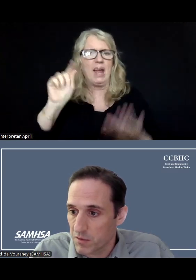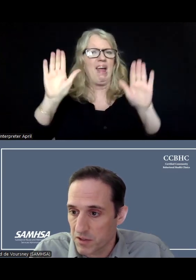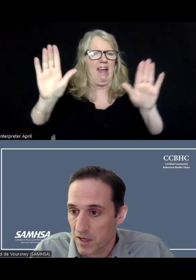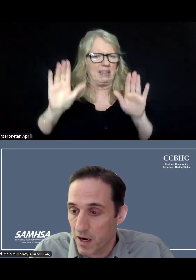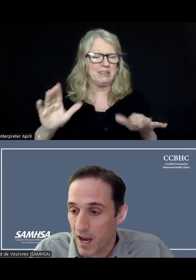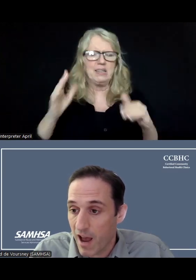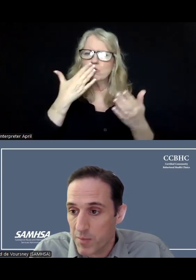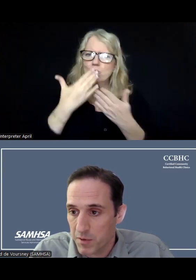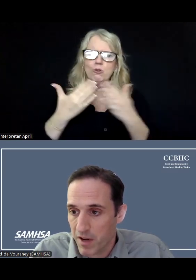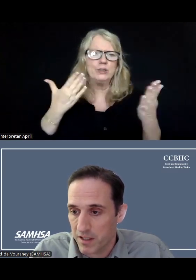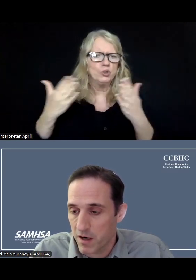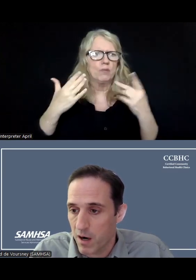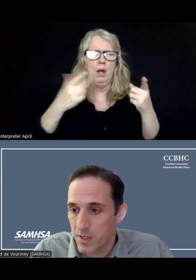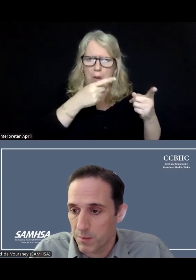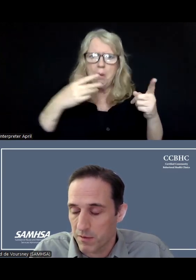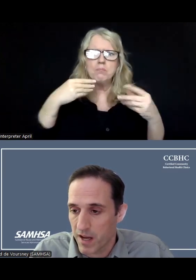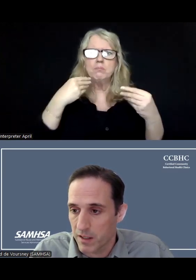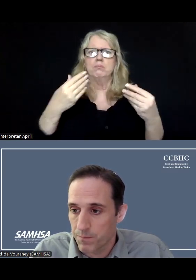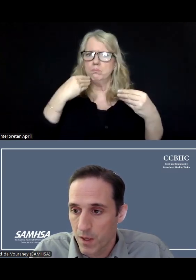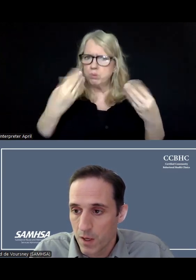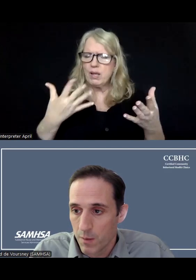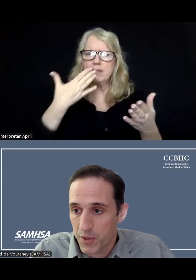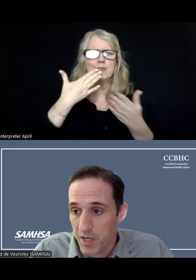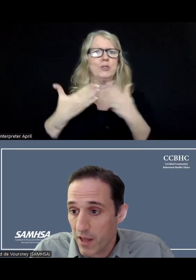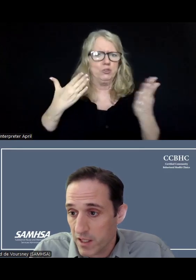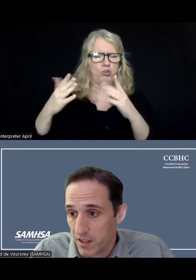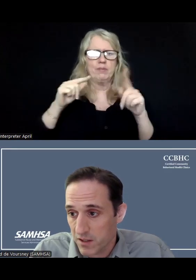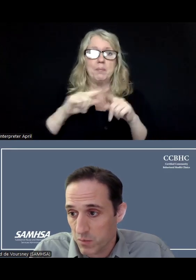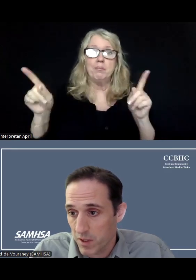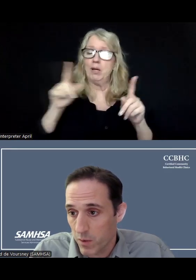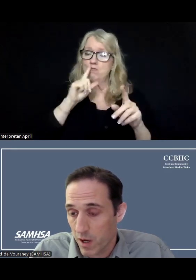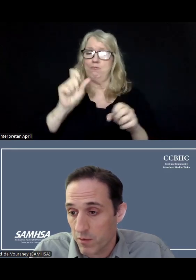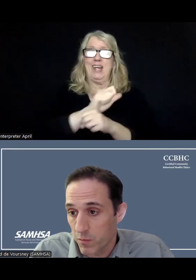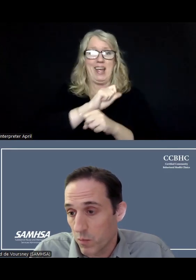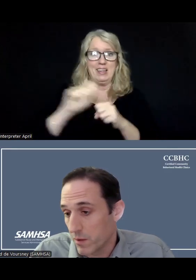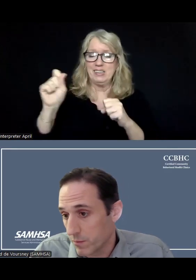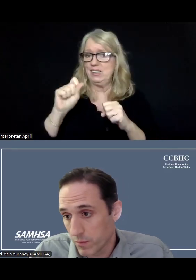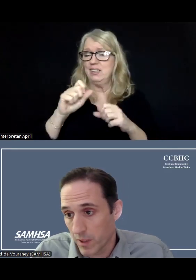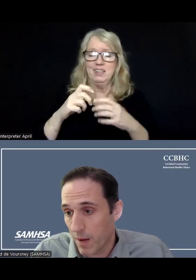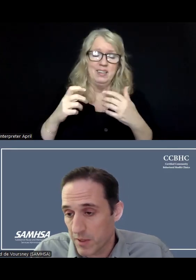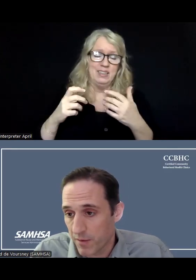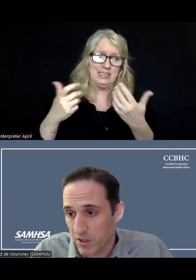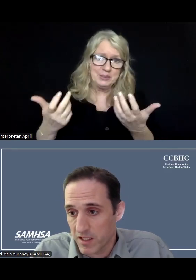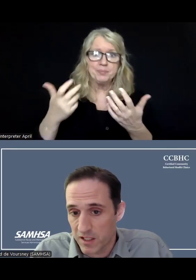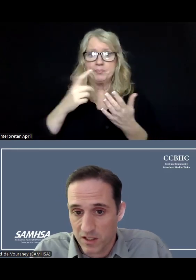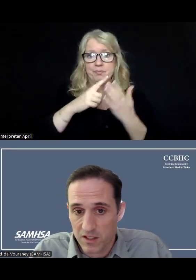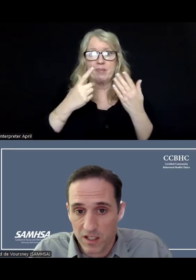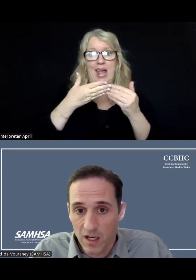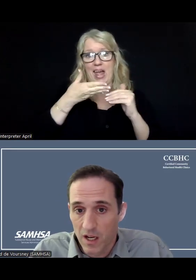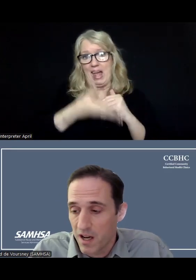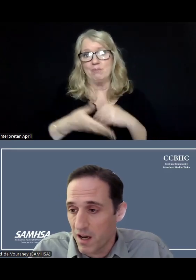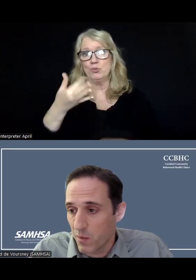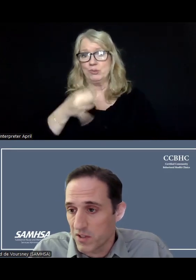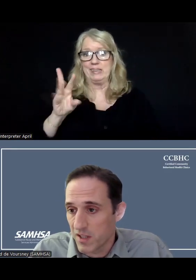really good services have been provided and are being provided. But the reality is what happened after